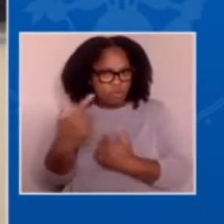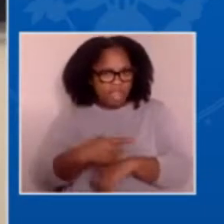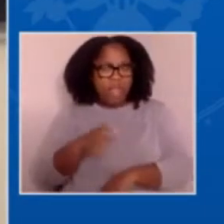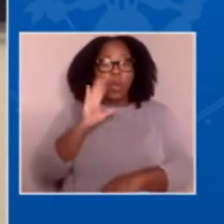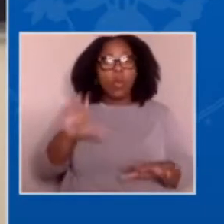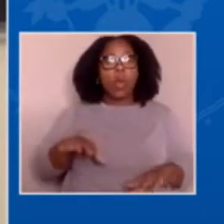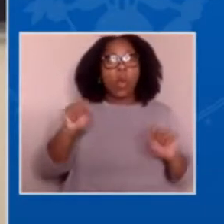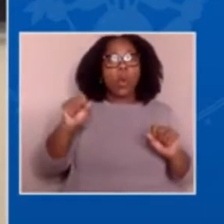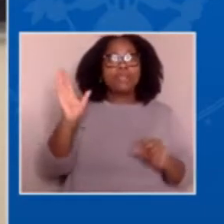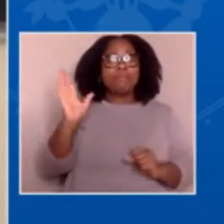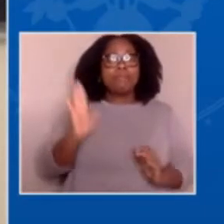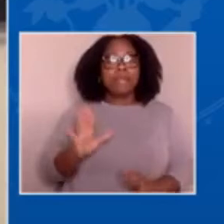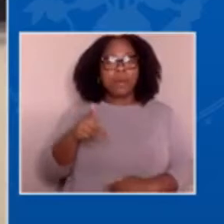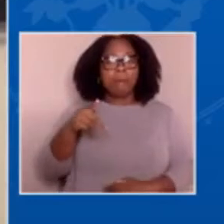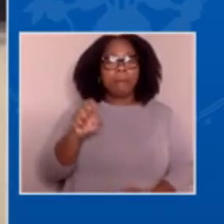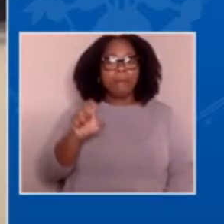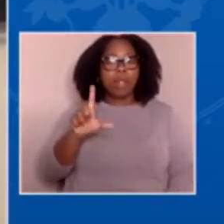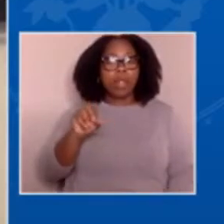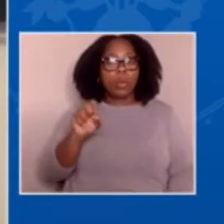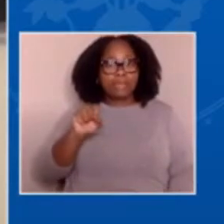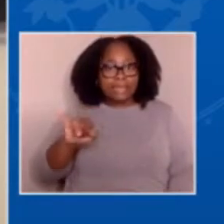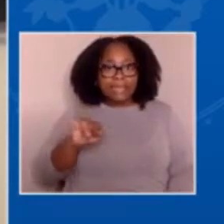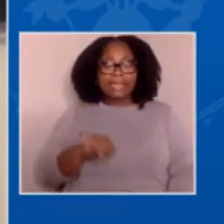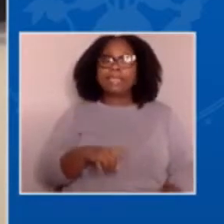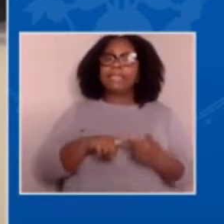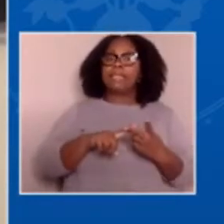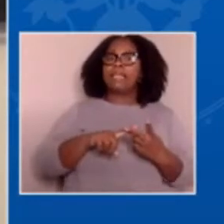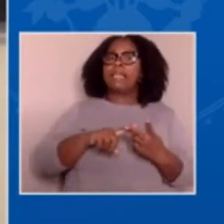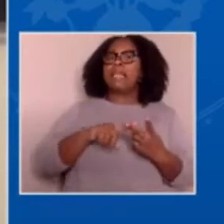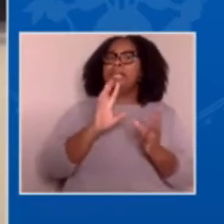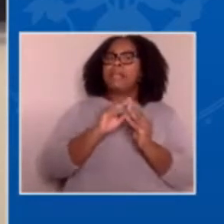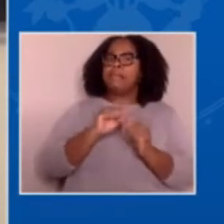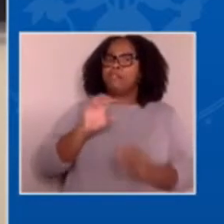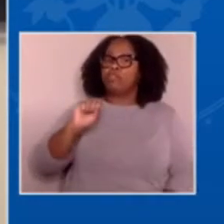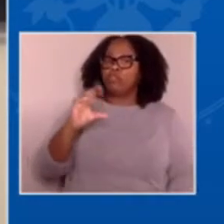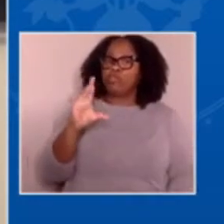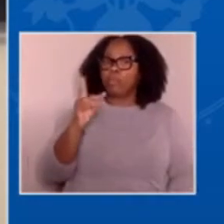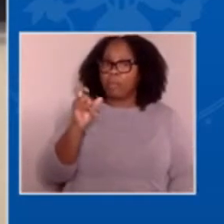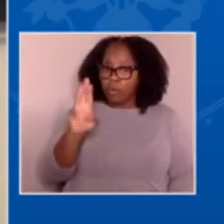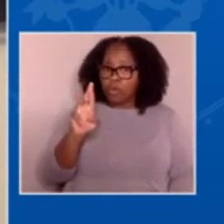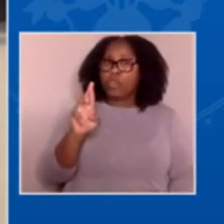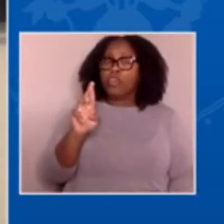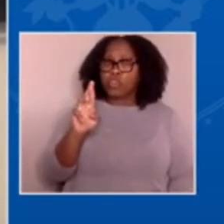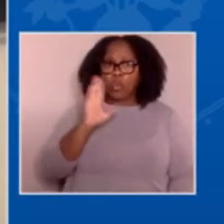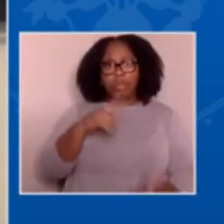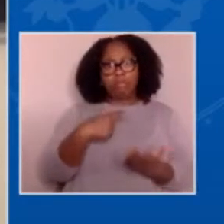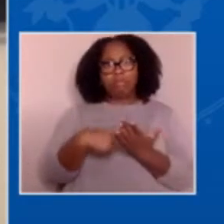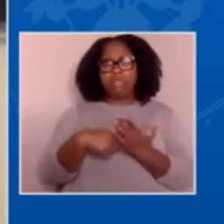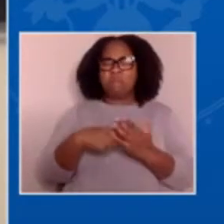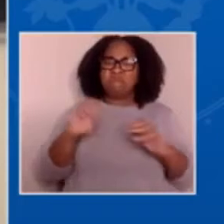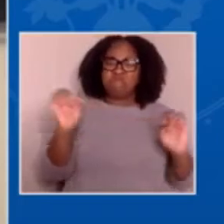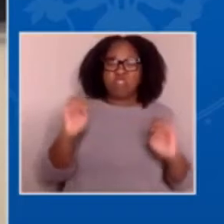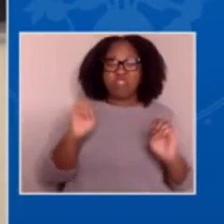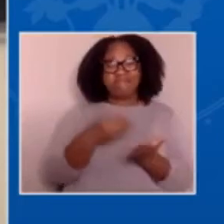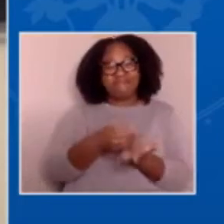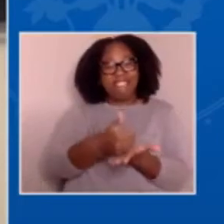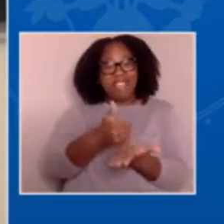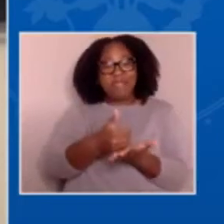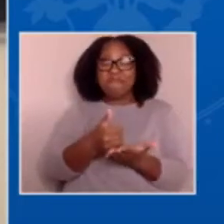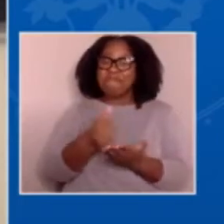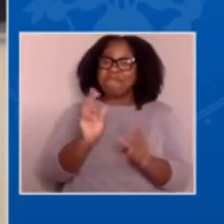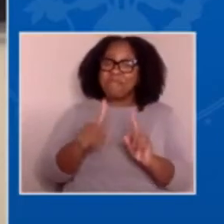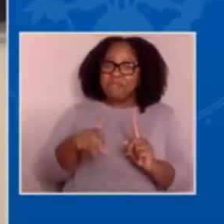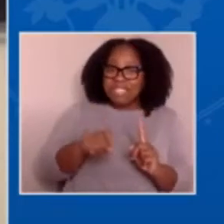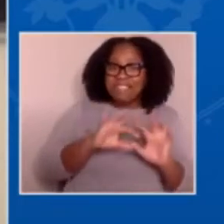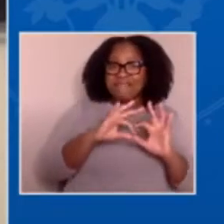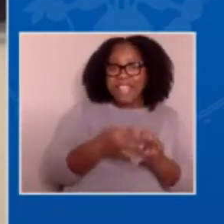Pelosi and leader Schumer for meeting in Wilmington they'll discuss emergency aid that families desperately need small businesses need